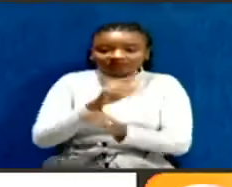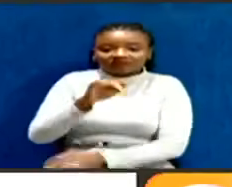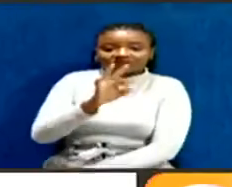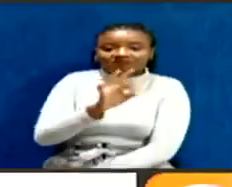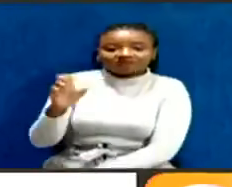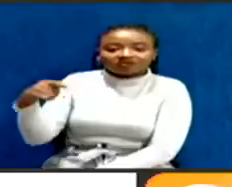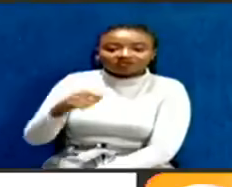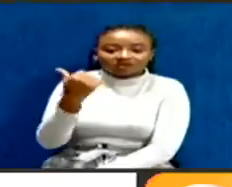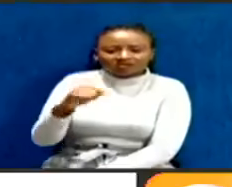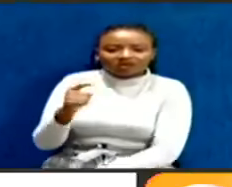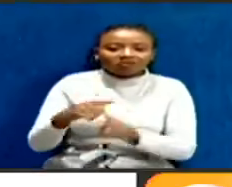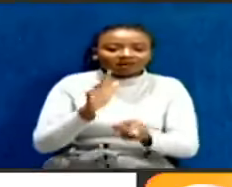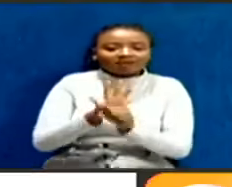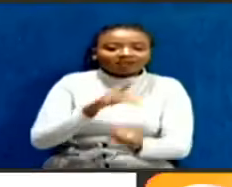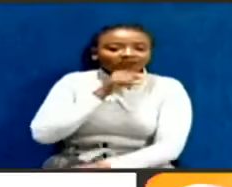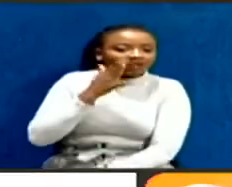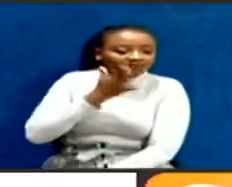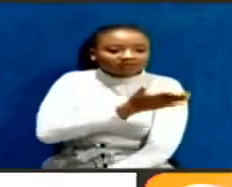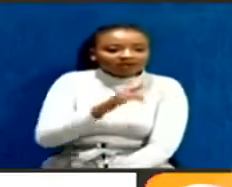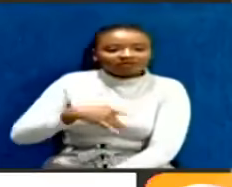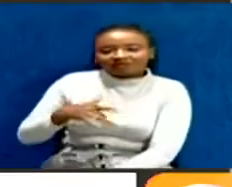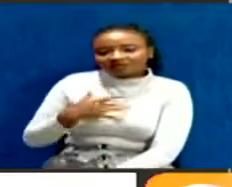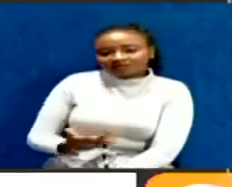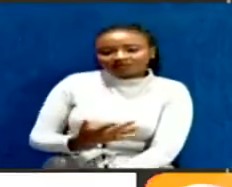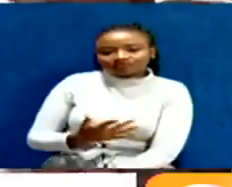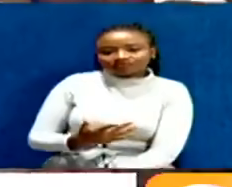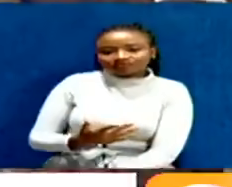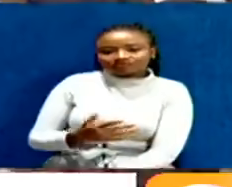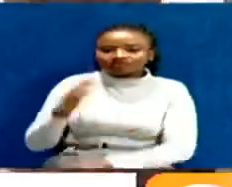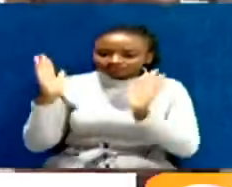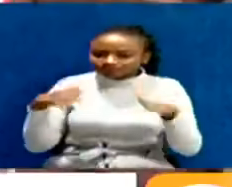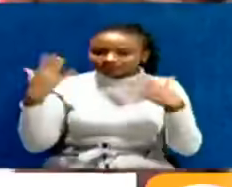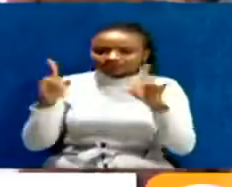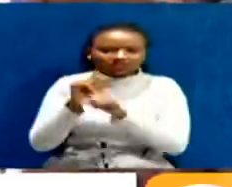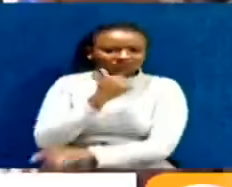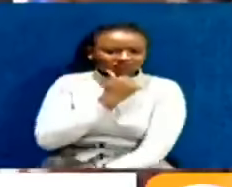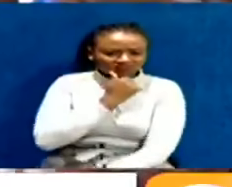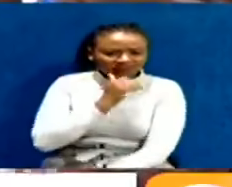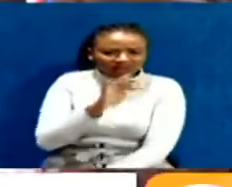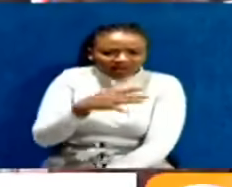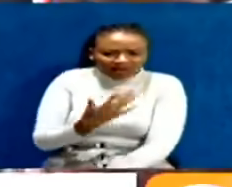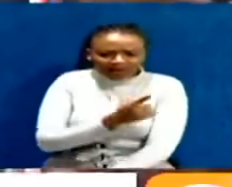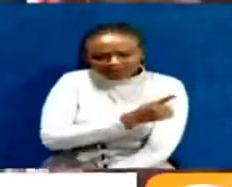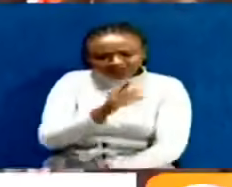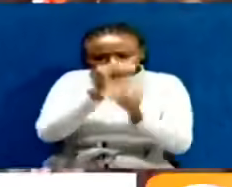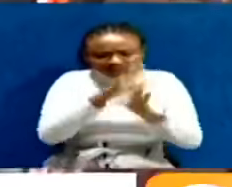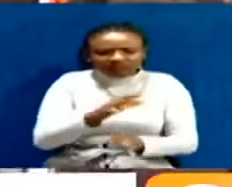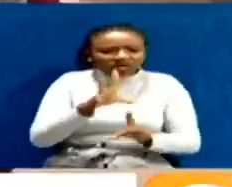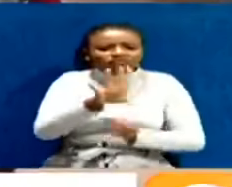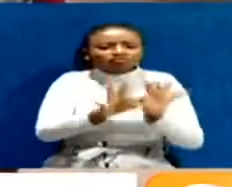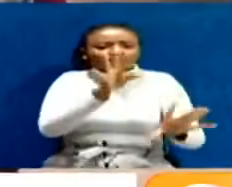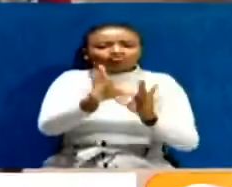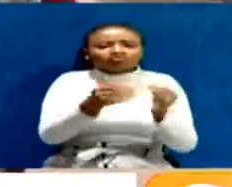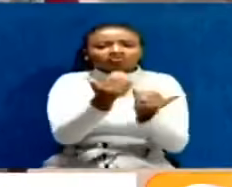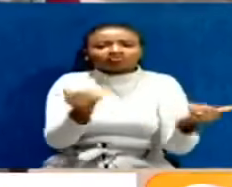has, however, left many parents in limbo and with multiple questions on just how the school heads will determine which pupil is